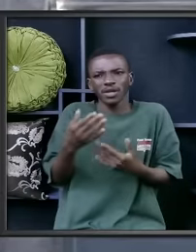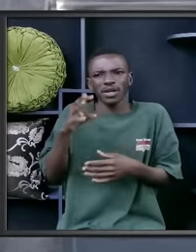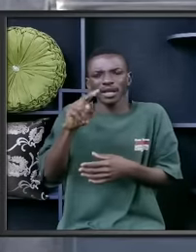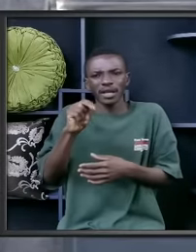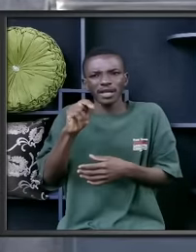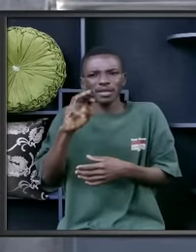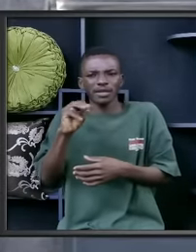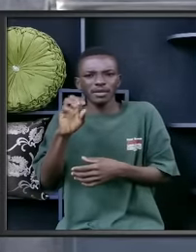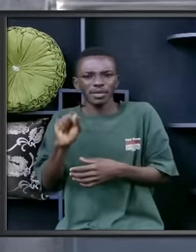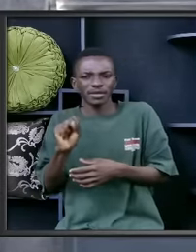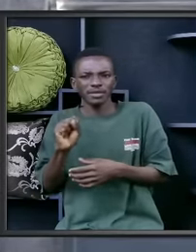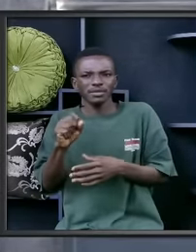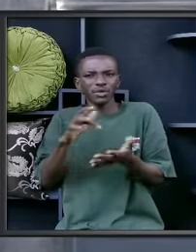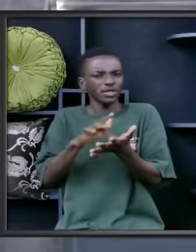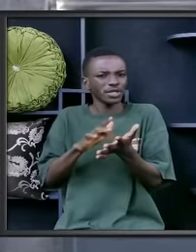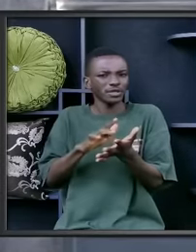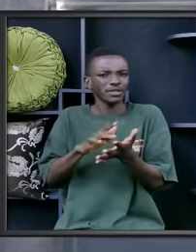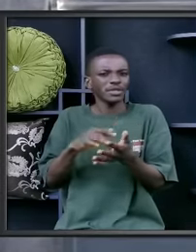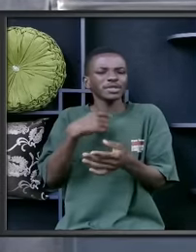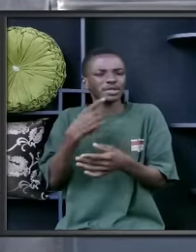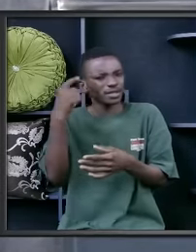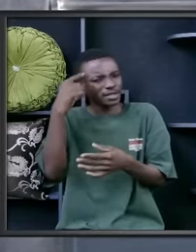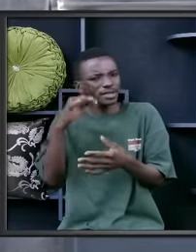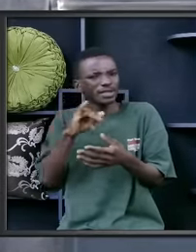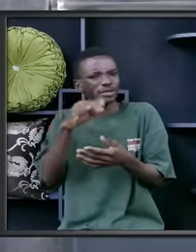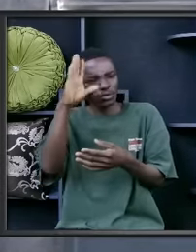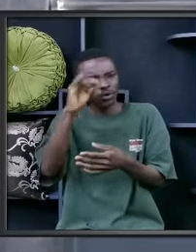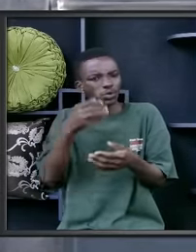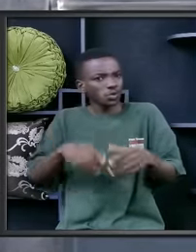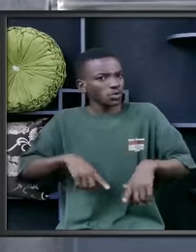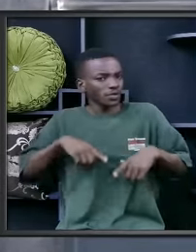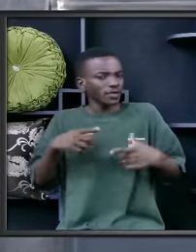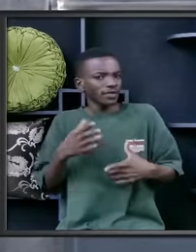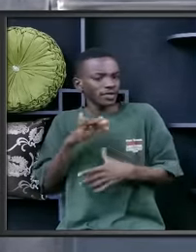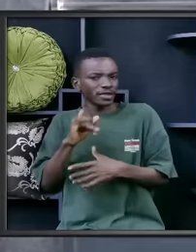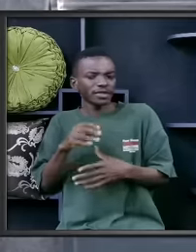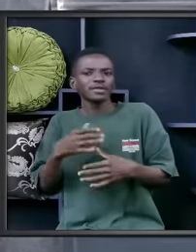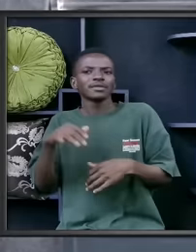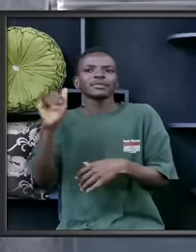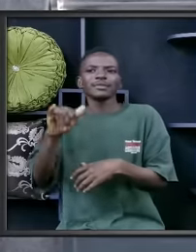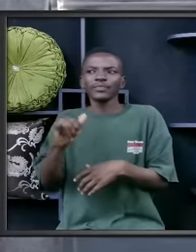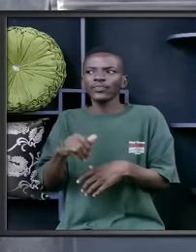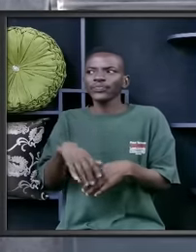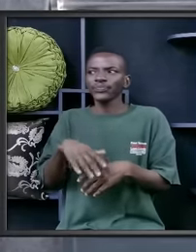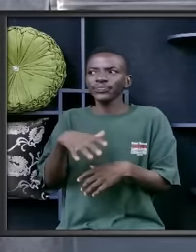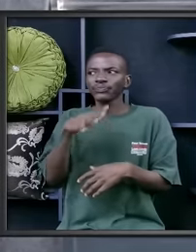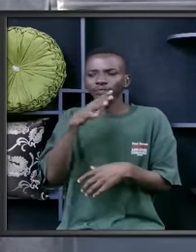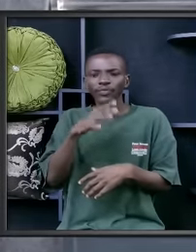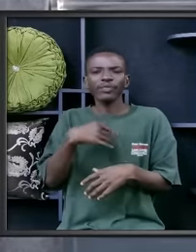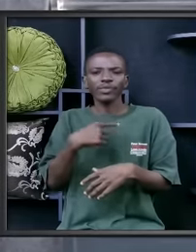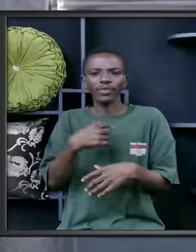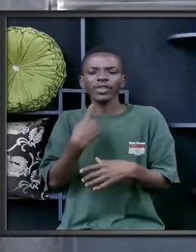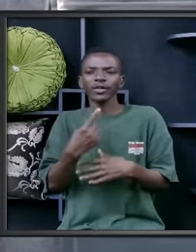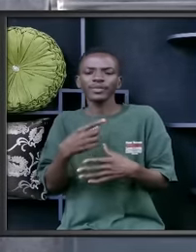NMS the treatment where then they sure say this boy go survive him. He say yeah, I say ah. So mama come, mama say nah lie.